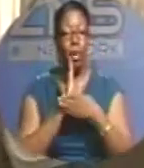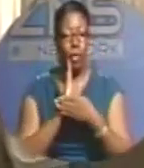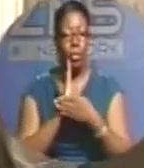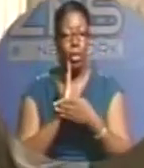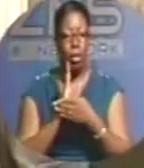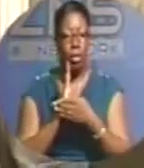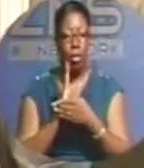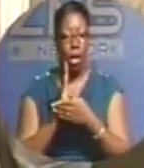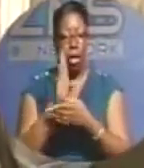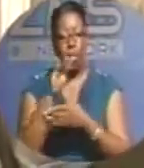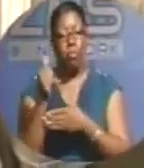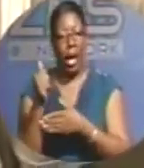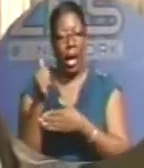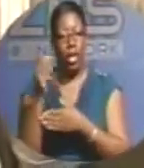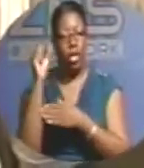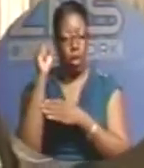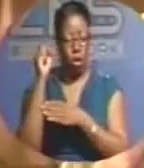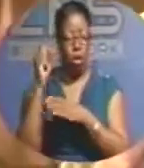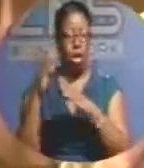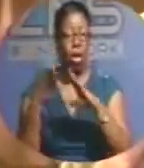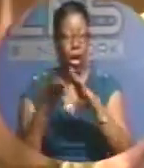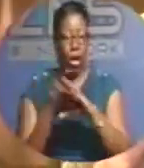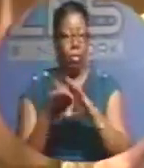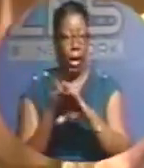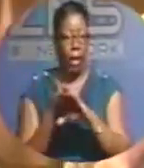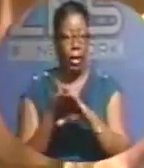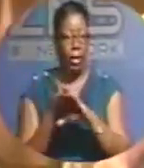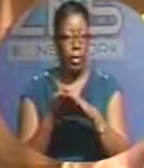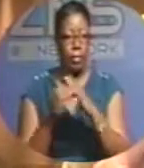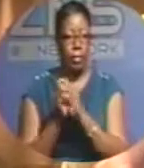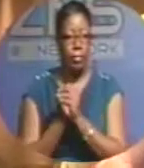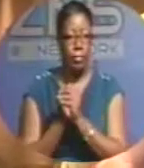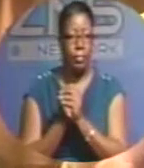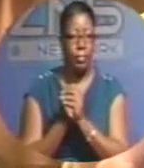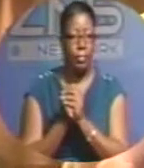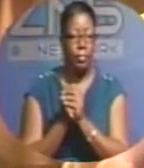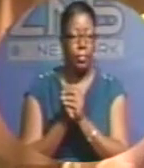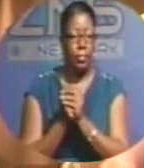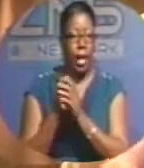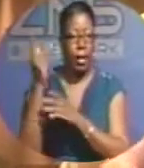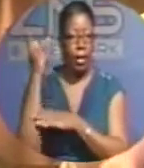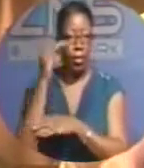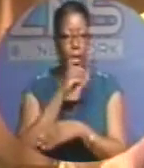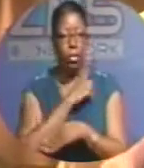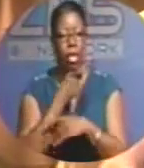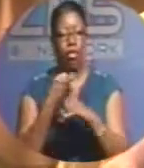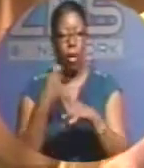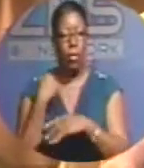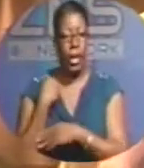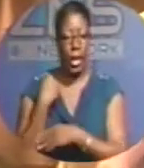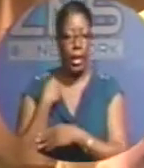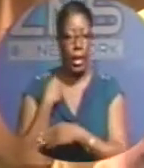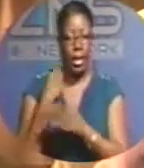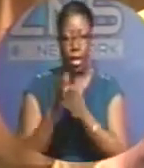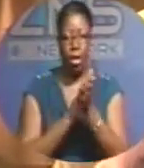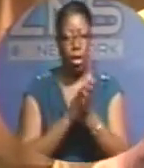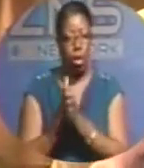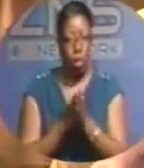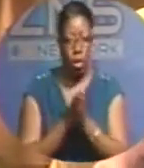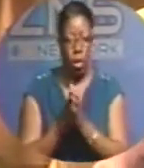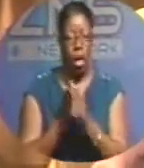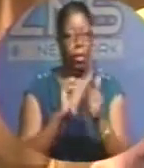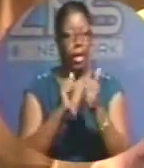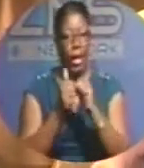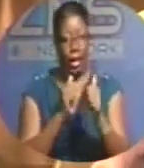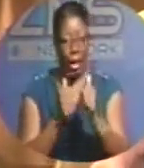Scotiabank, and it's an opportunity for the athletes to mingle. And Kevin to mingle, he's from Canada. He's very enthused about athletics